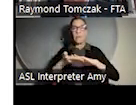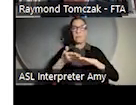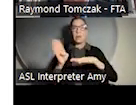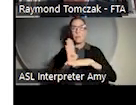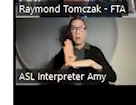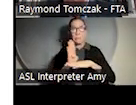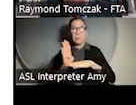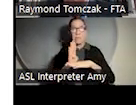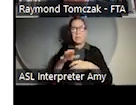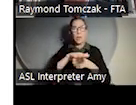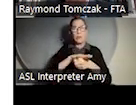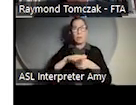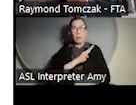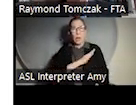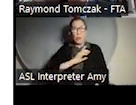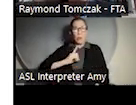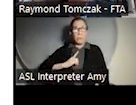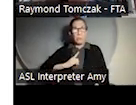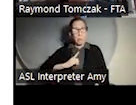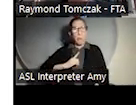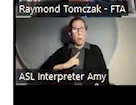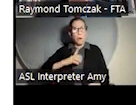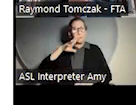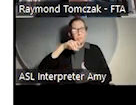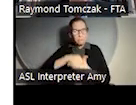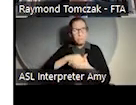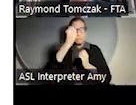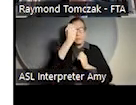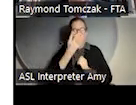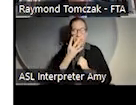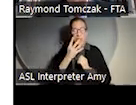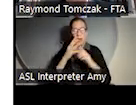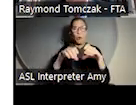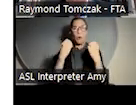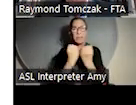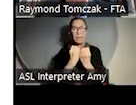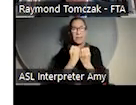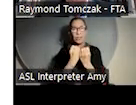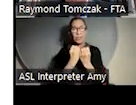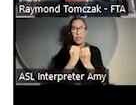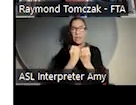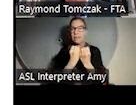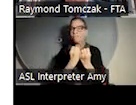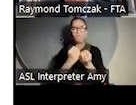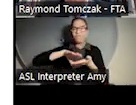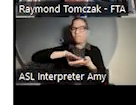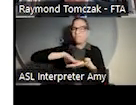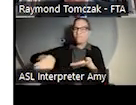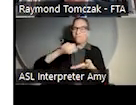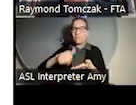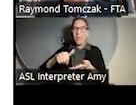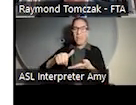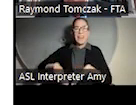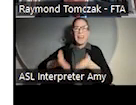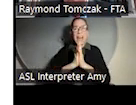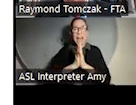board has been apprised generally of the bus terminal redevelopment plans, our organization has not been consulted specifically, and our northernmost building